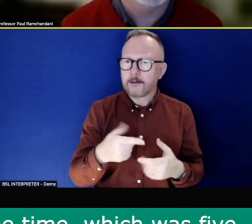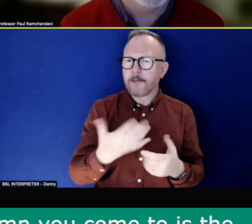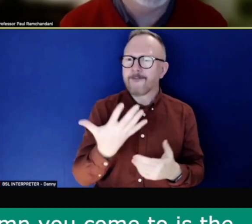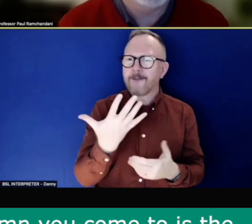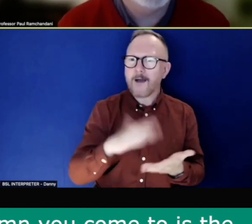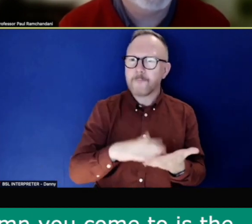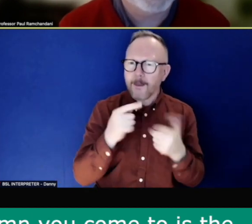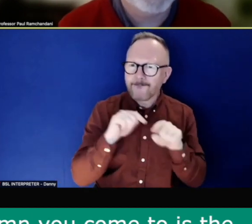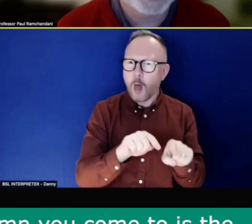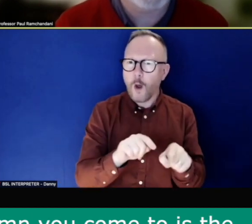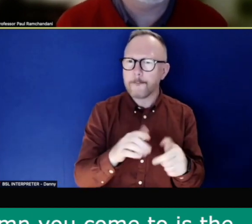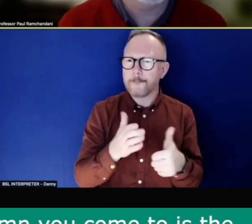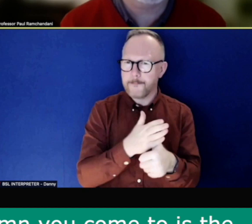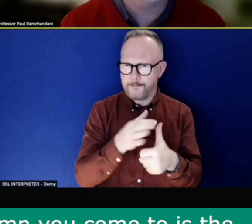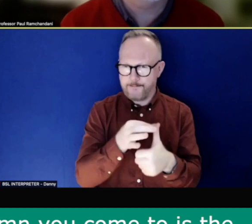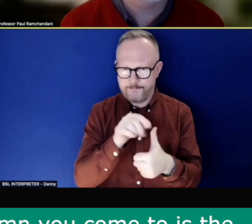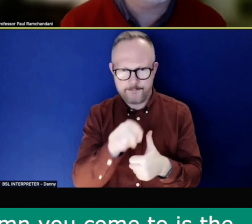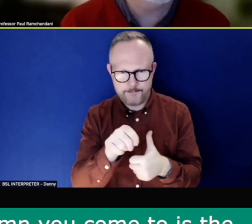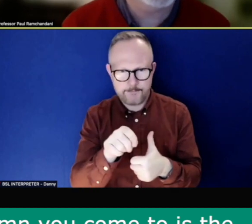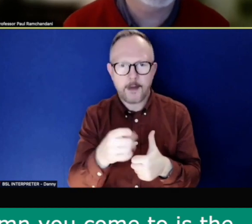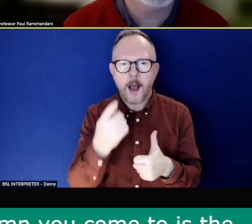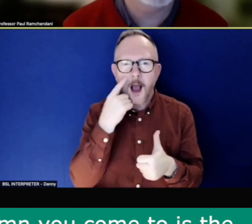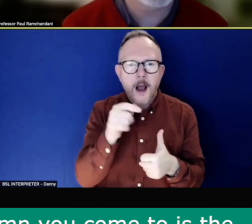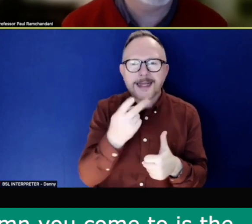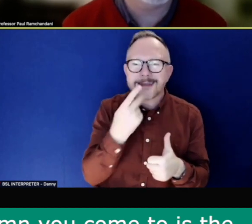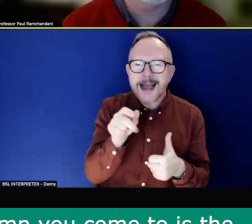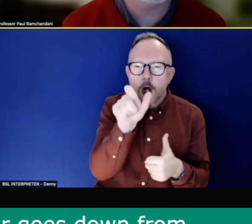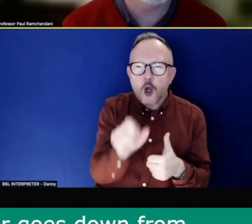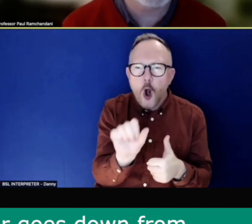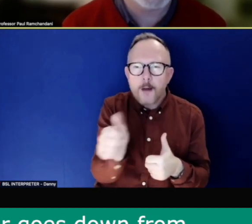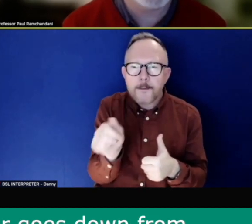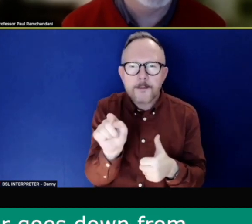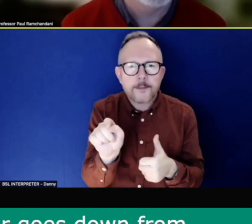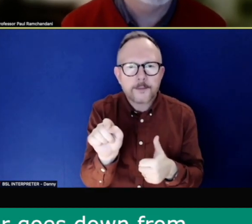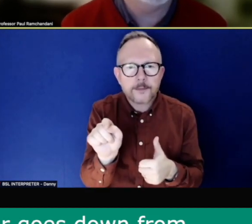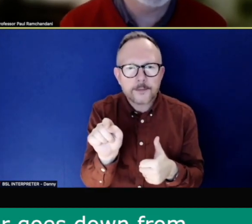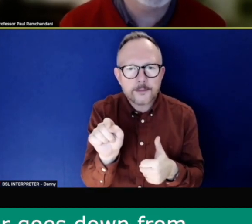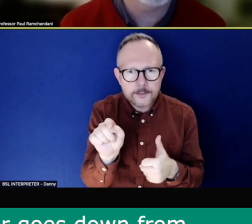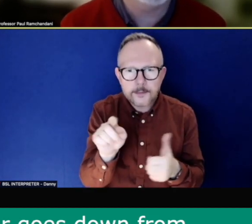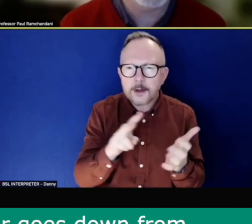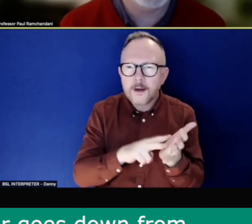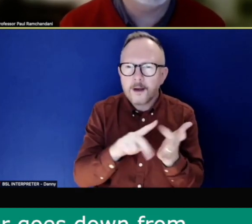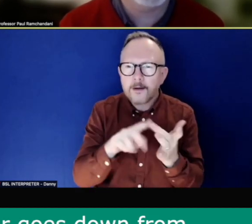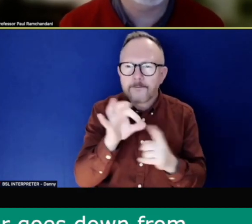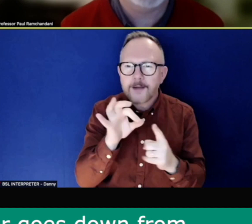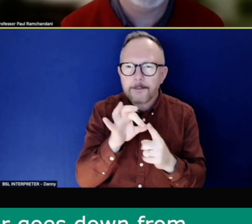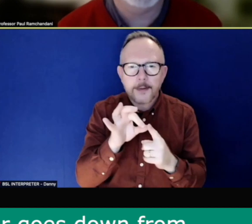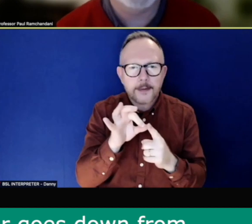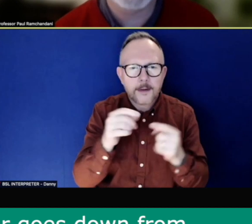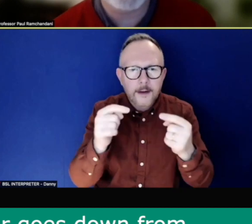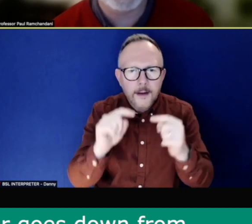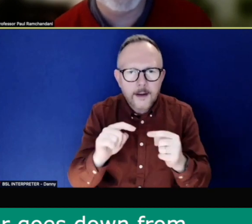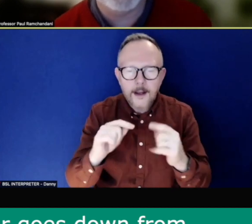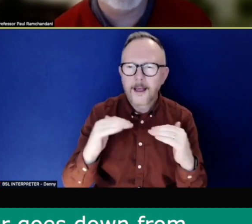follow-up. And if you look across the columns, the second column you come to is the VIP group. And as you look down, the mean score for behavior goes down